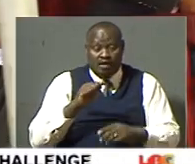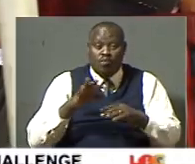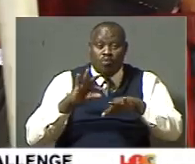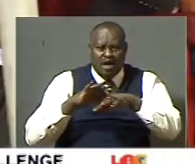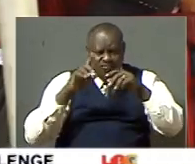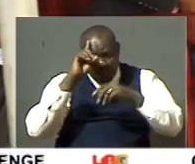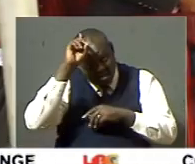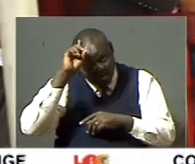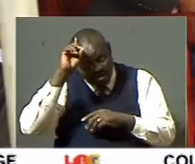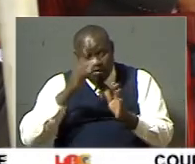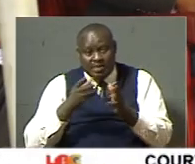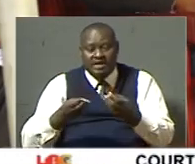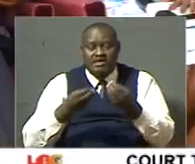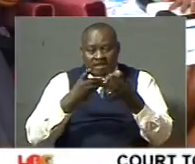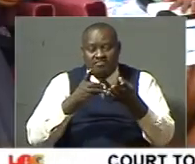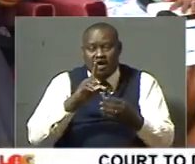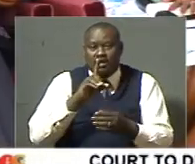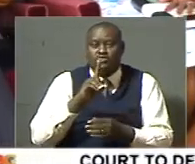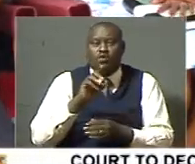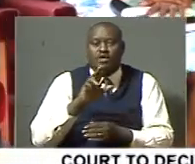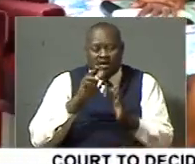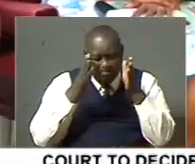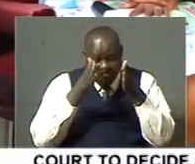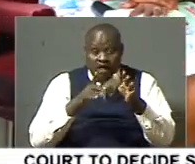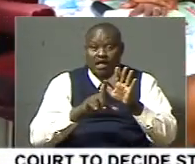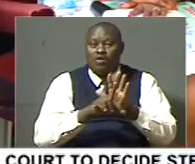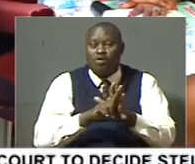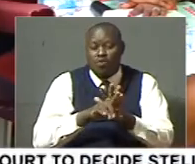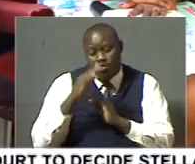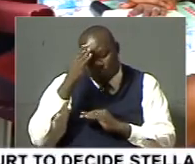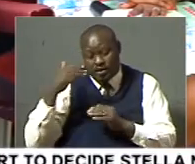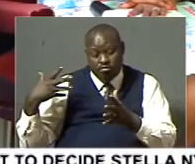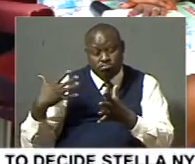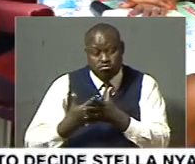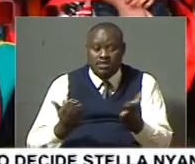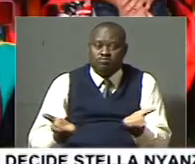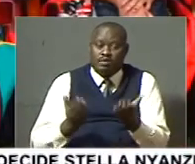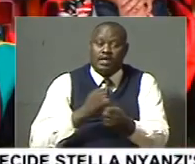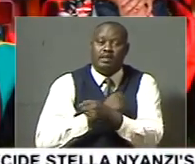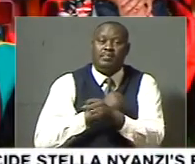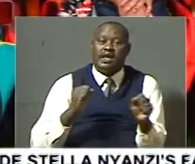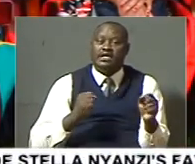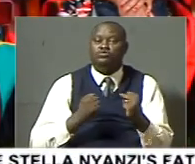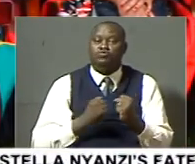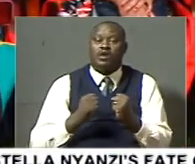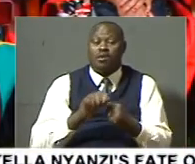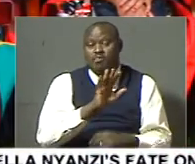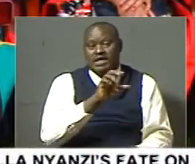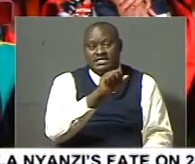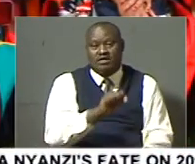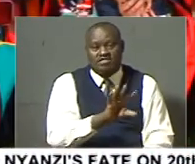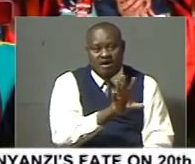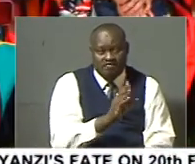honorary doctorate of law in recognition for her exclusive and continuous contribution to the liberation struggle of South Africa